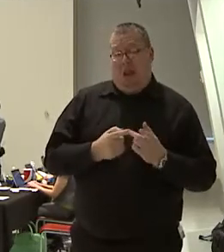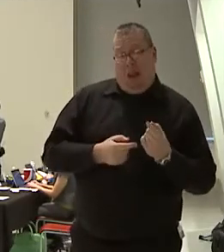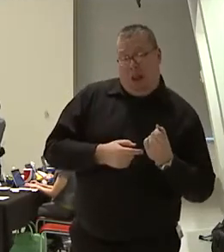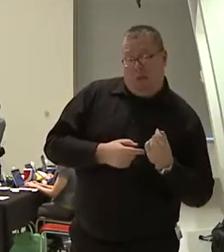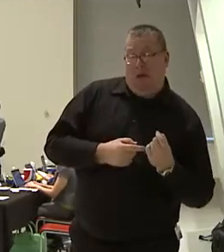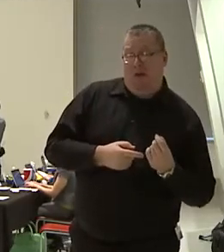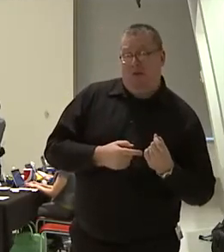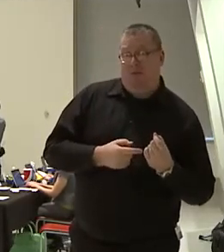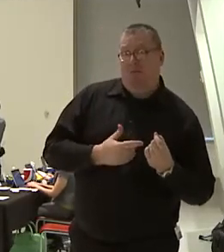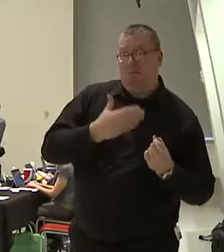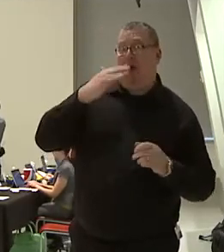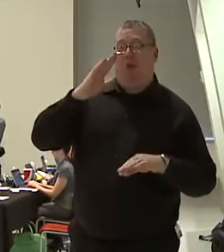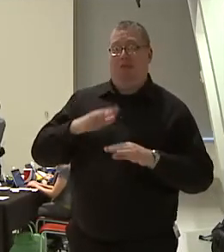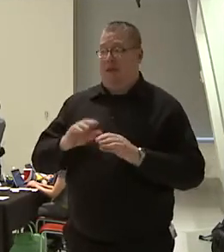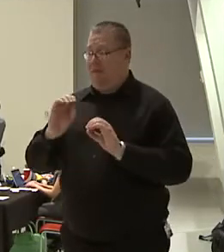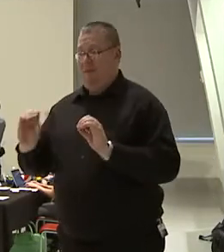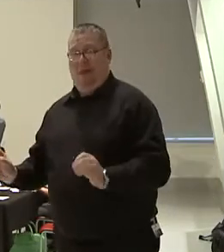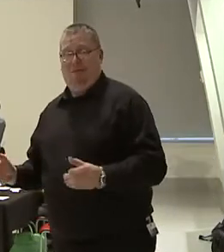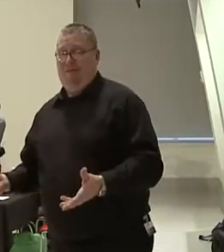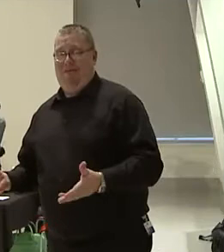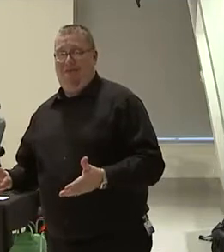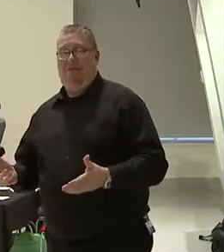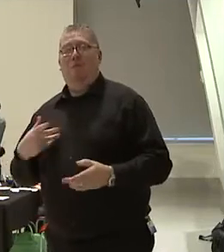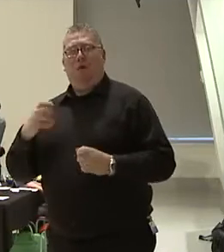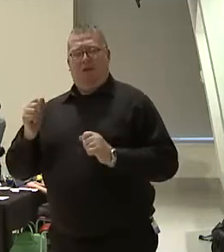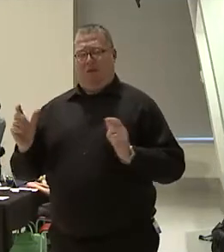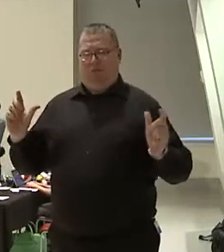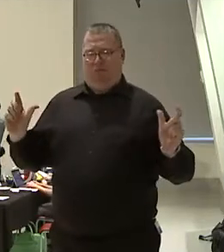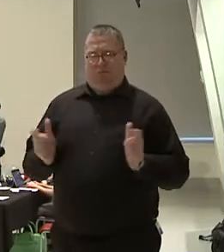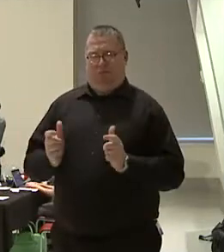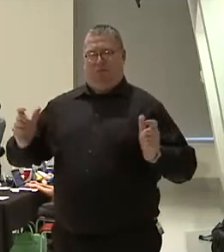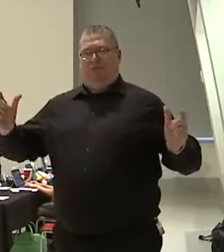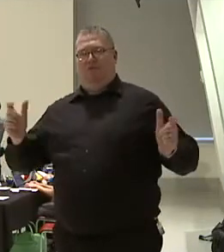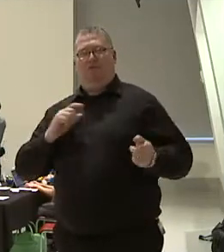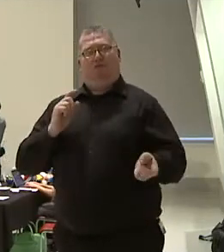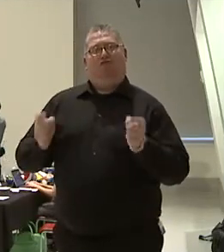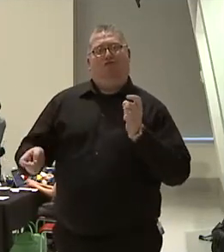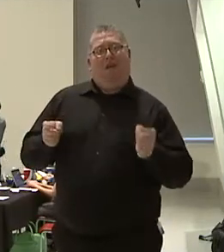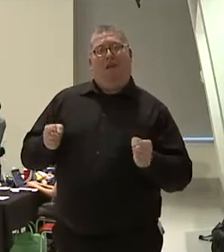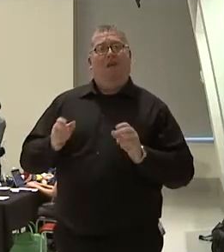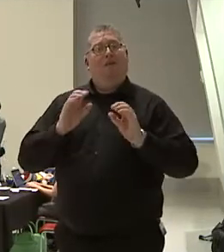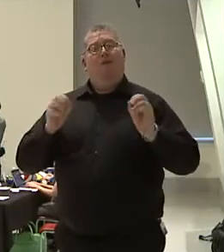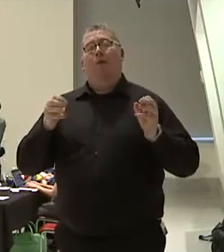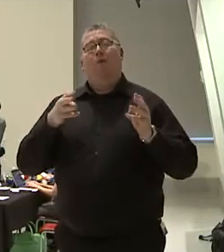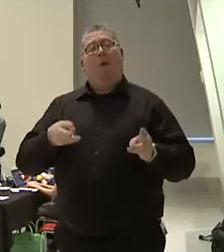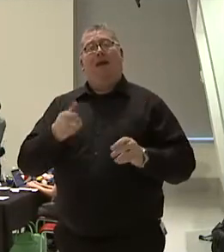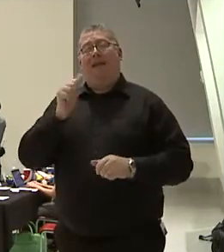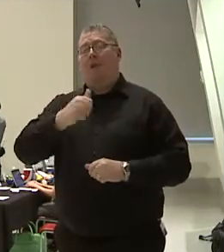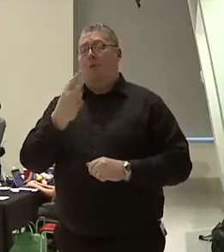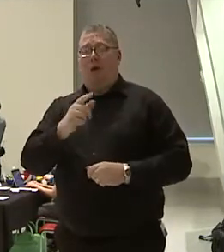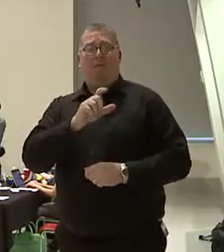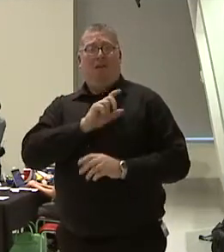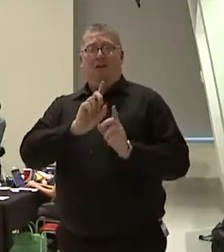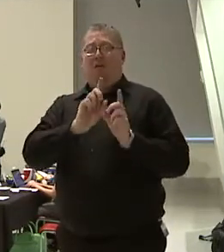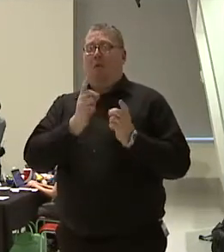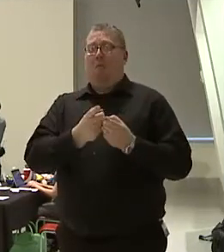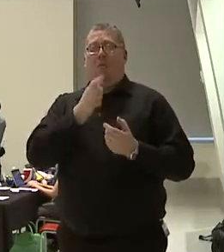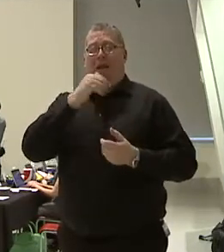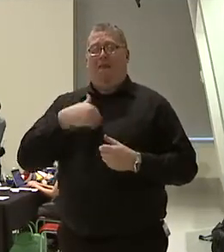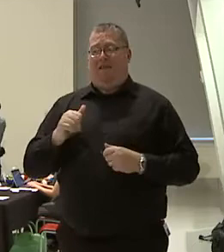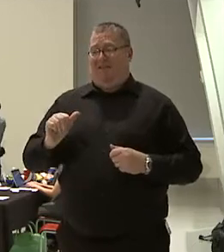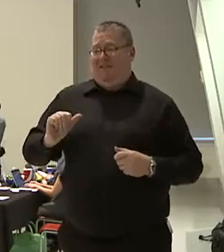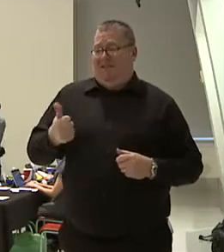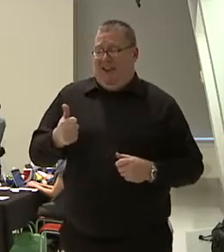than no presence. So it is scalable. You know, there's no way that a police department that has 10